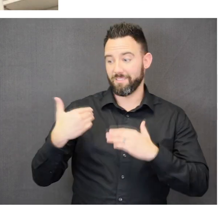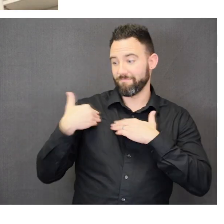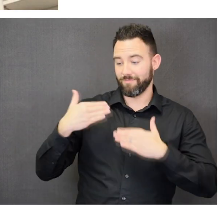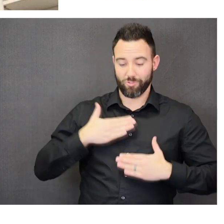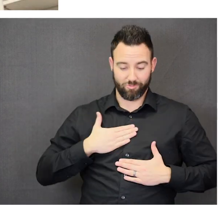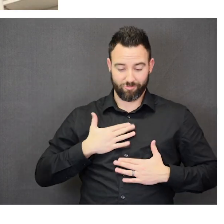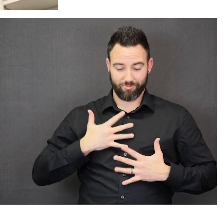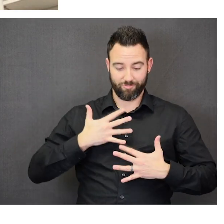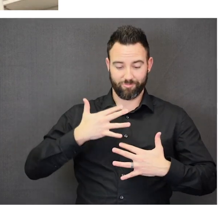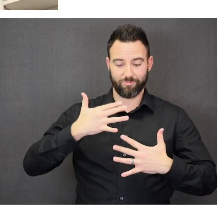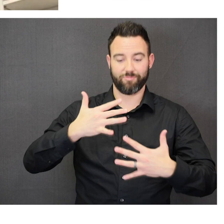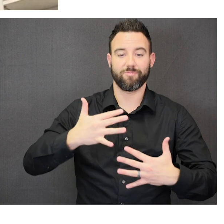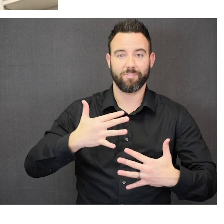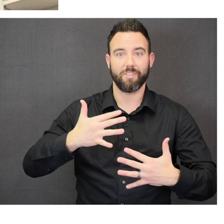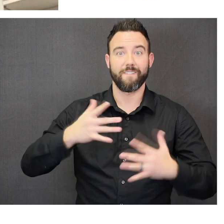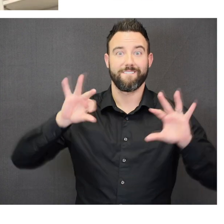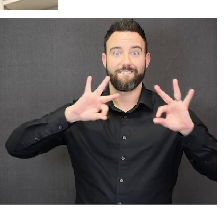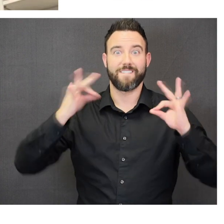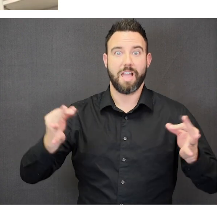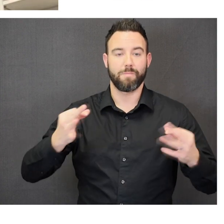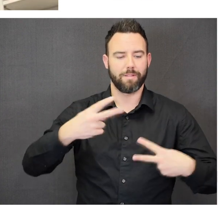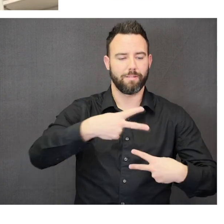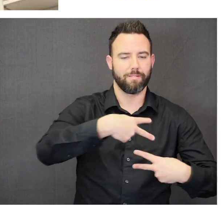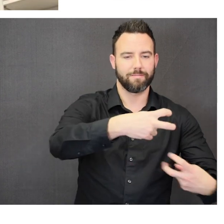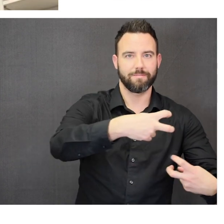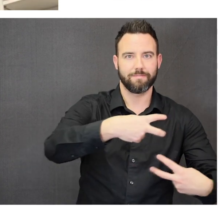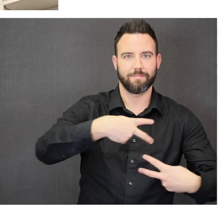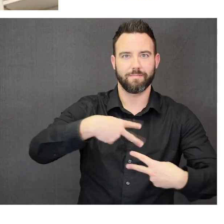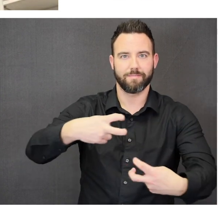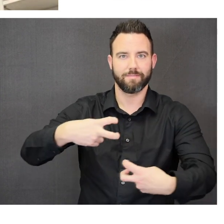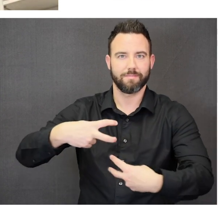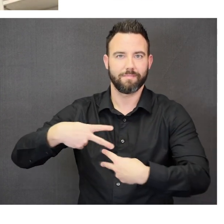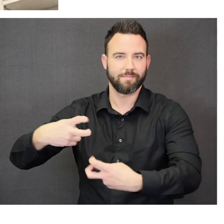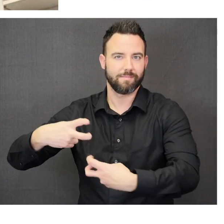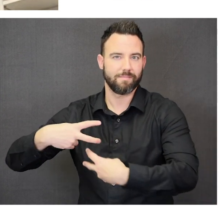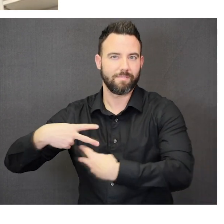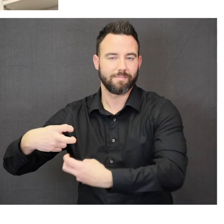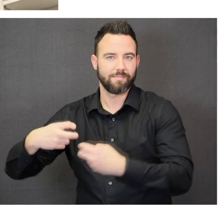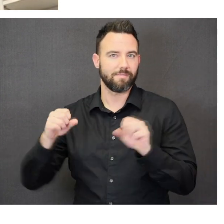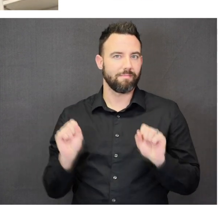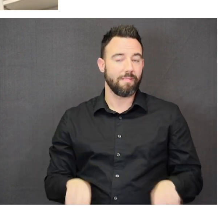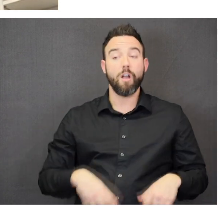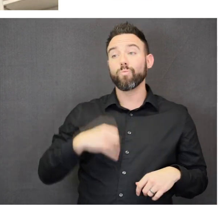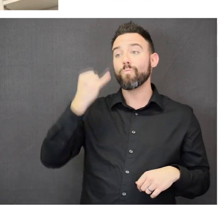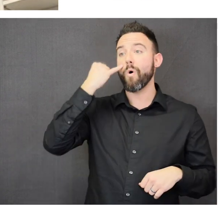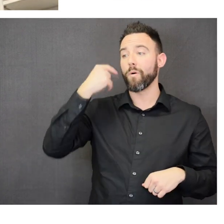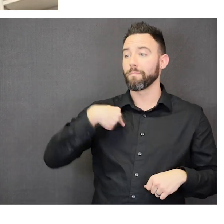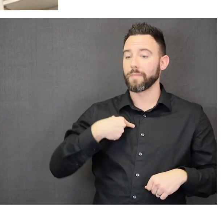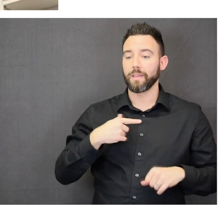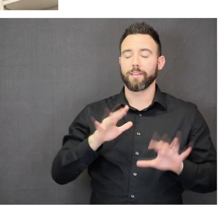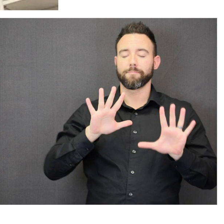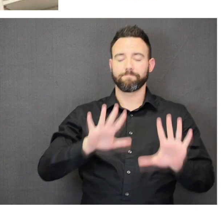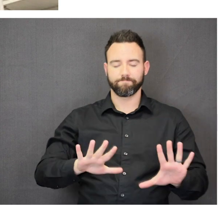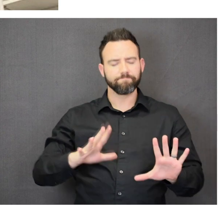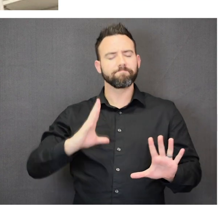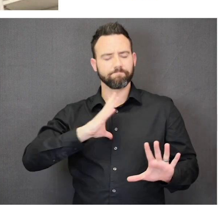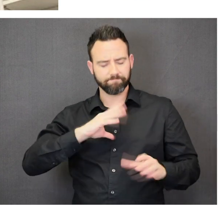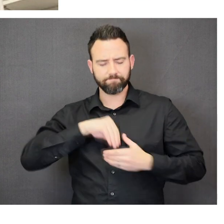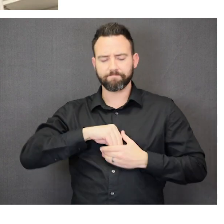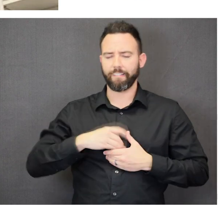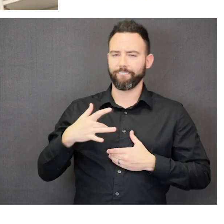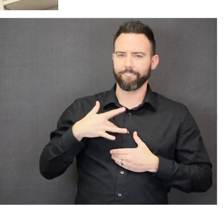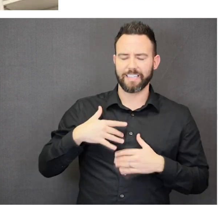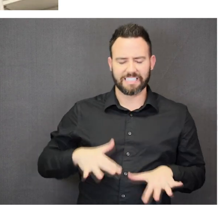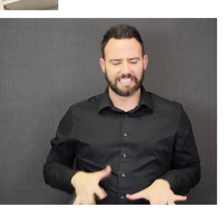to borrow your nervous system. So they begin to feel your centeredness. They begin